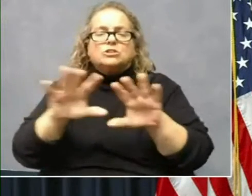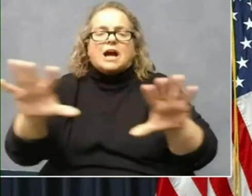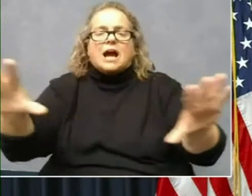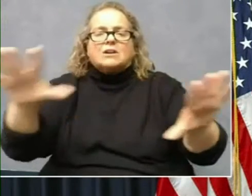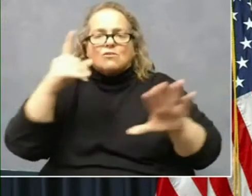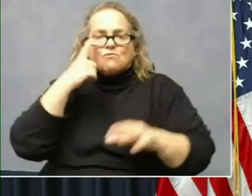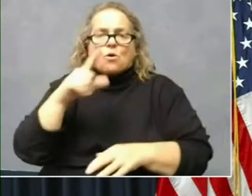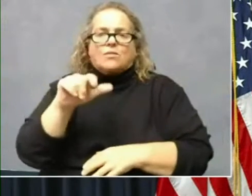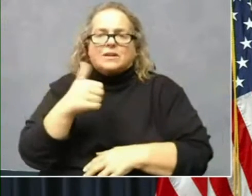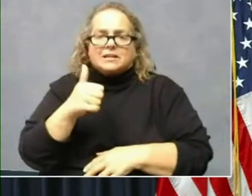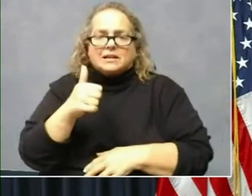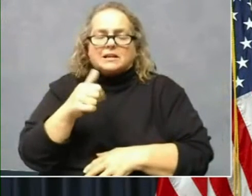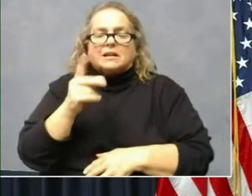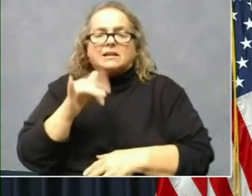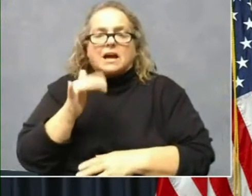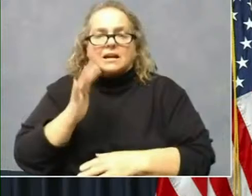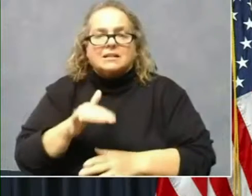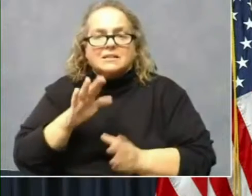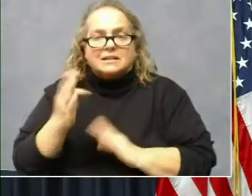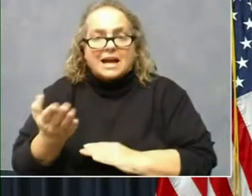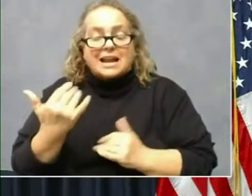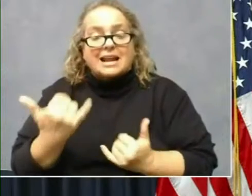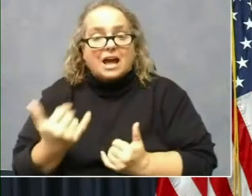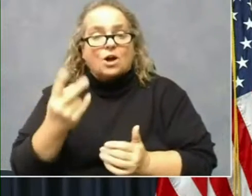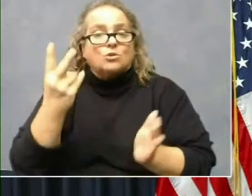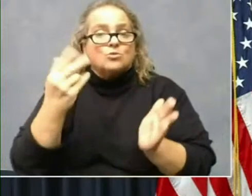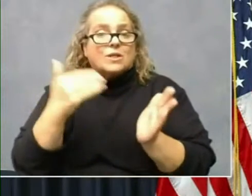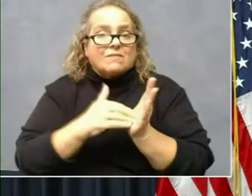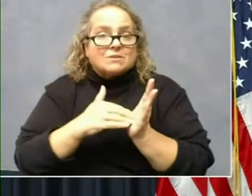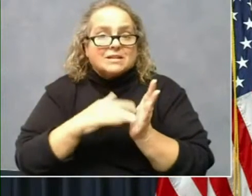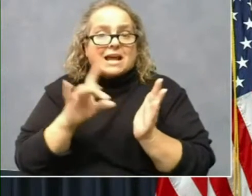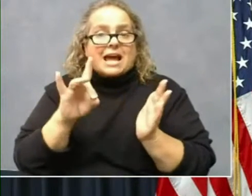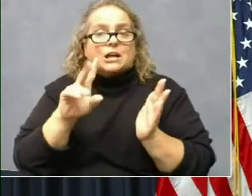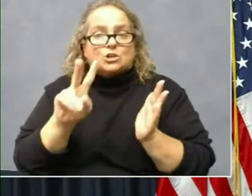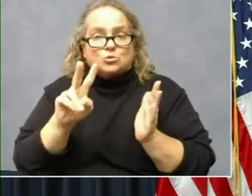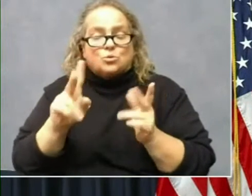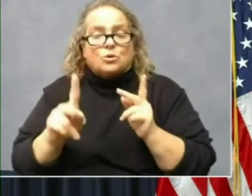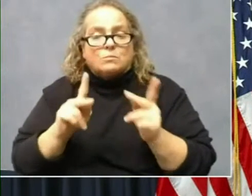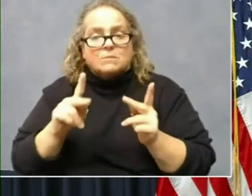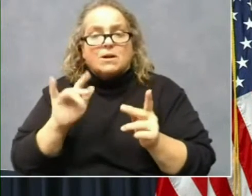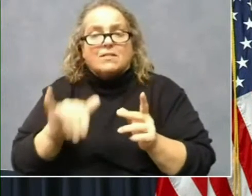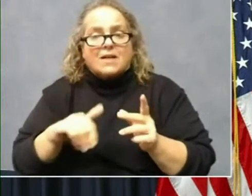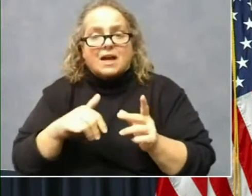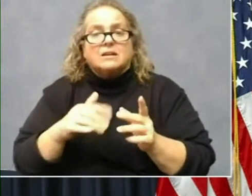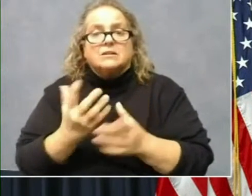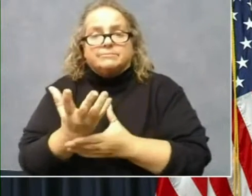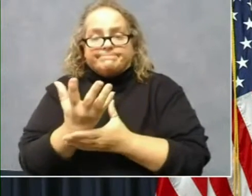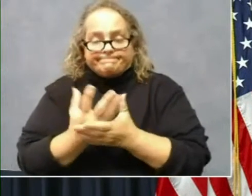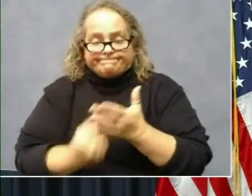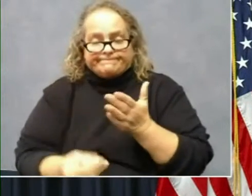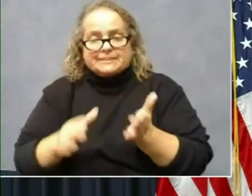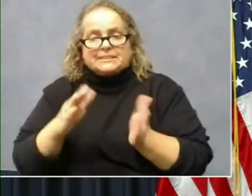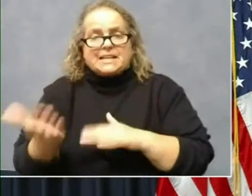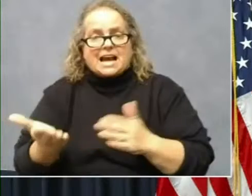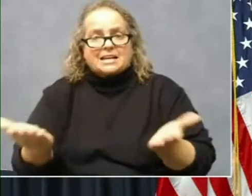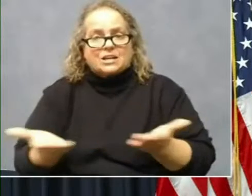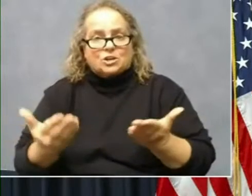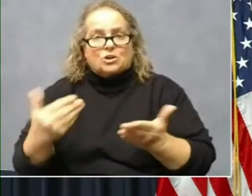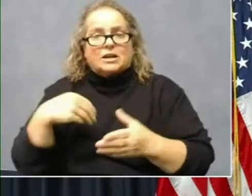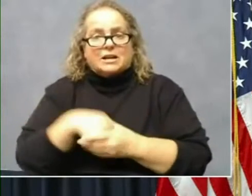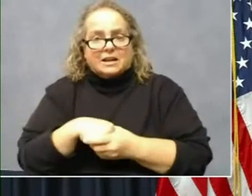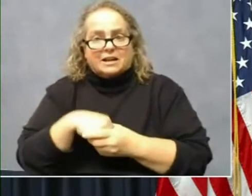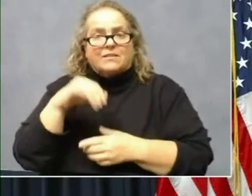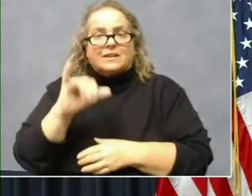the 2,082 that we've lost in this COVID pandemic, remembering them. Green is the color of